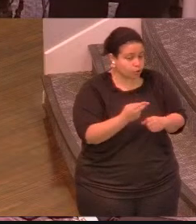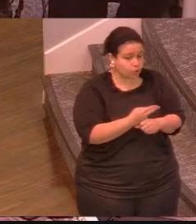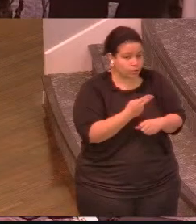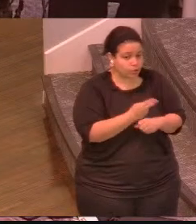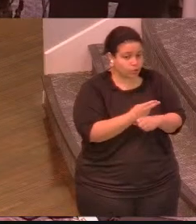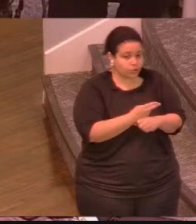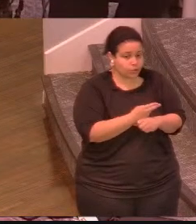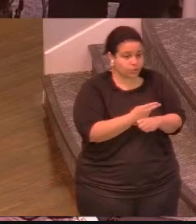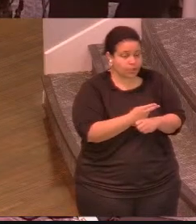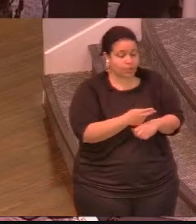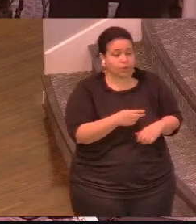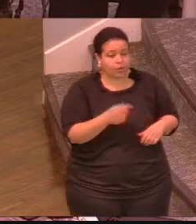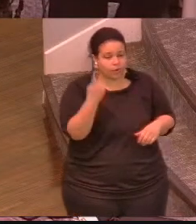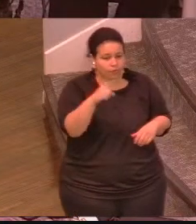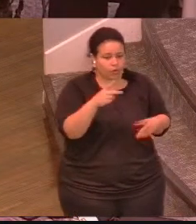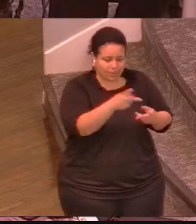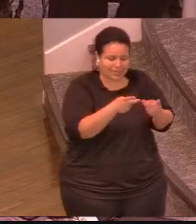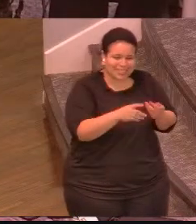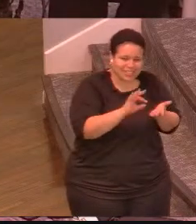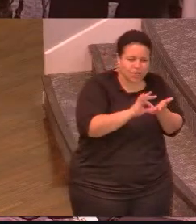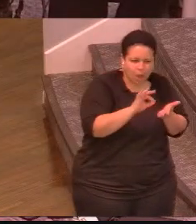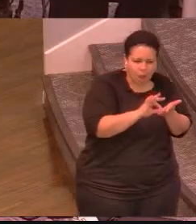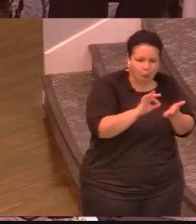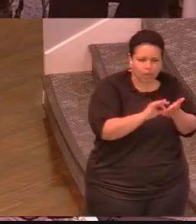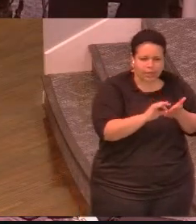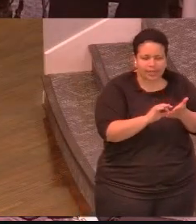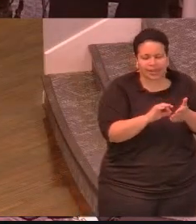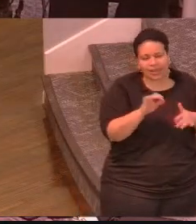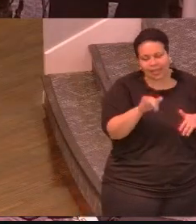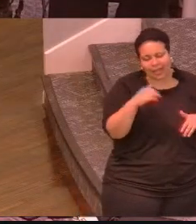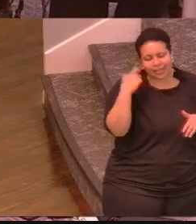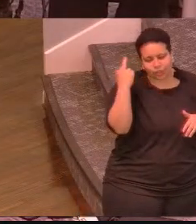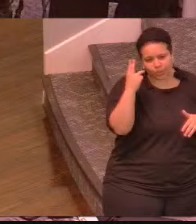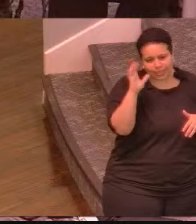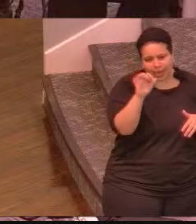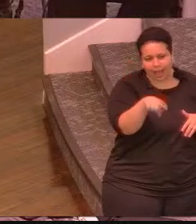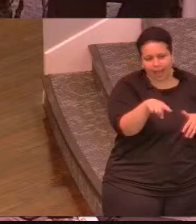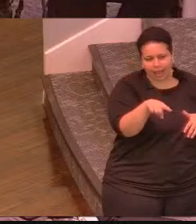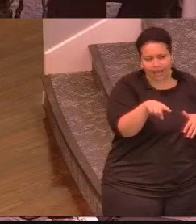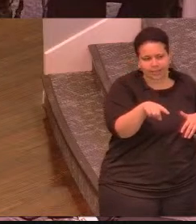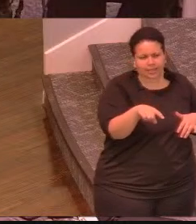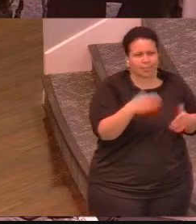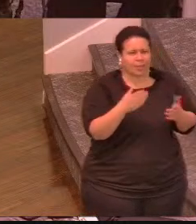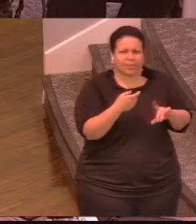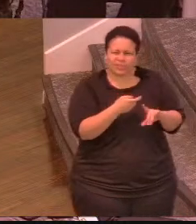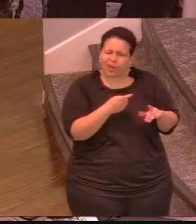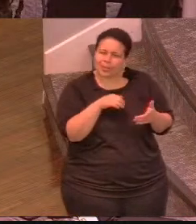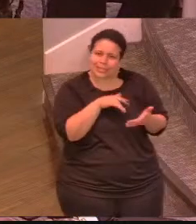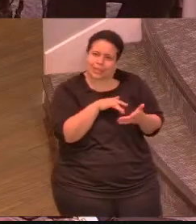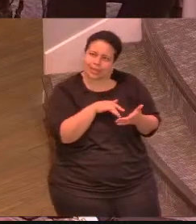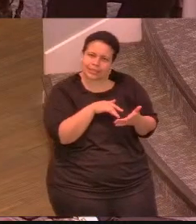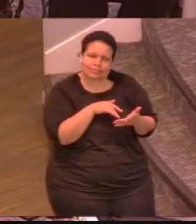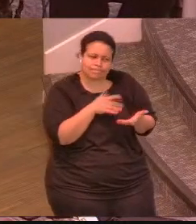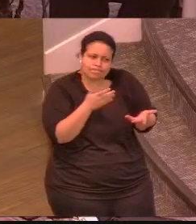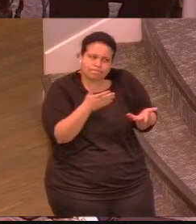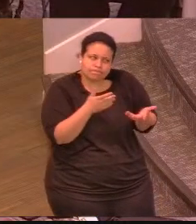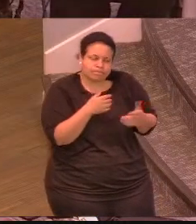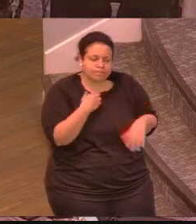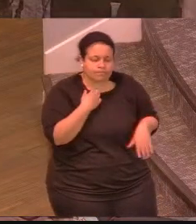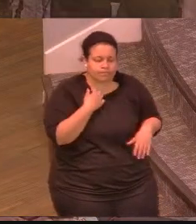having a position audit. So that is why I ask. I don't know if that came from a study or. This